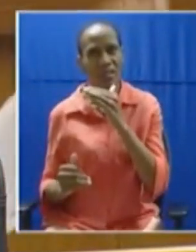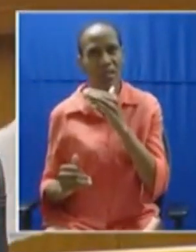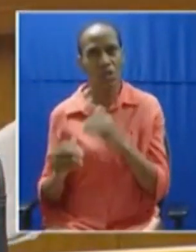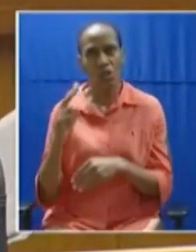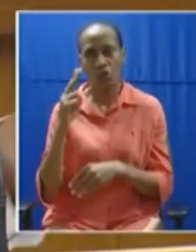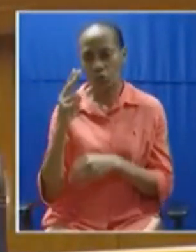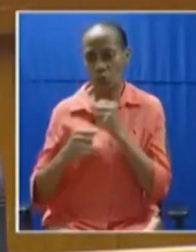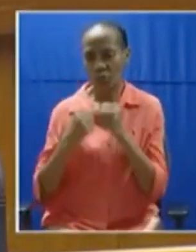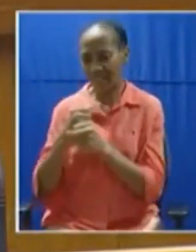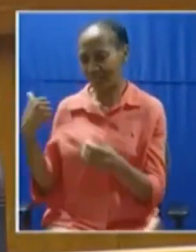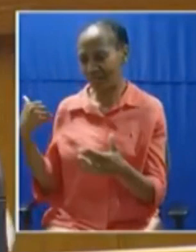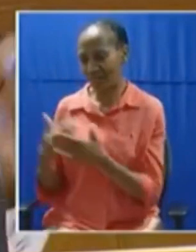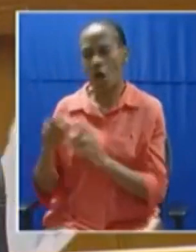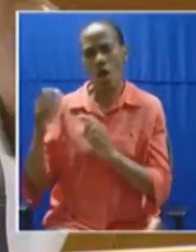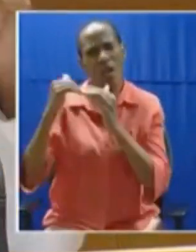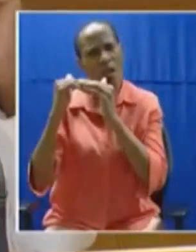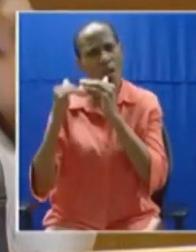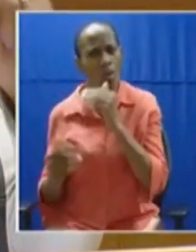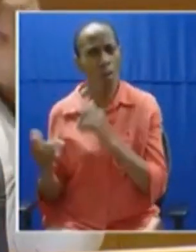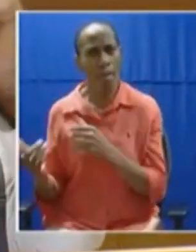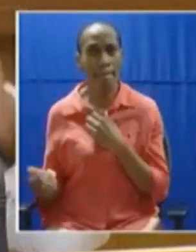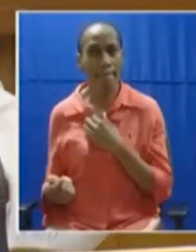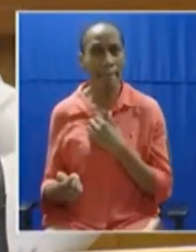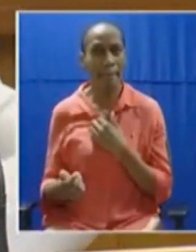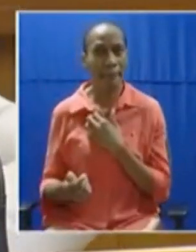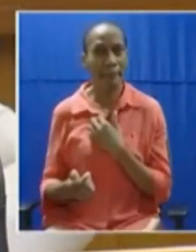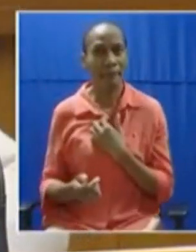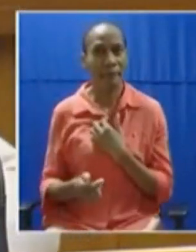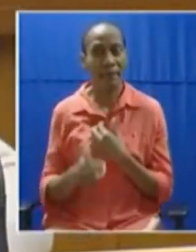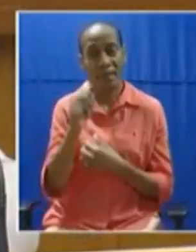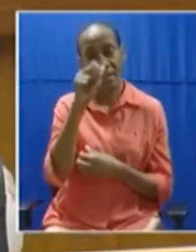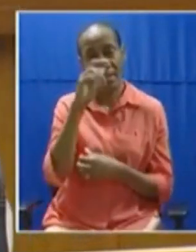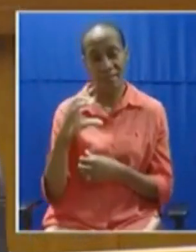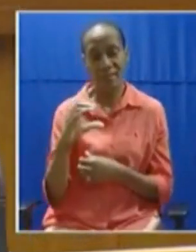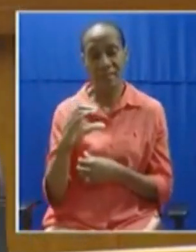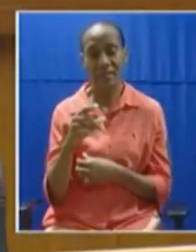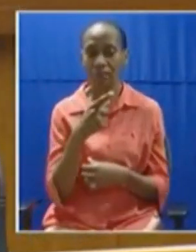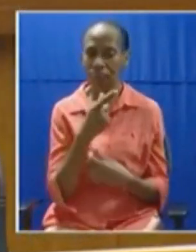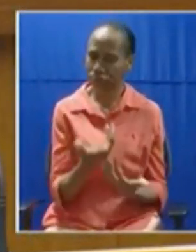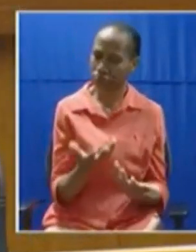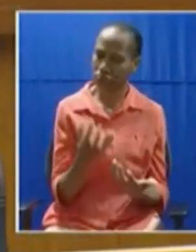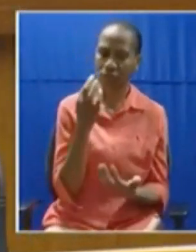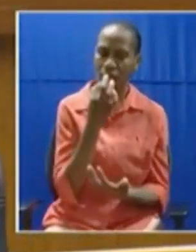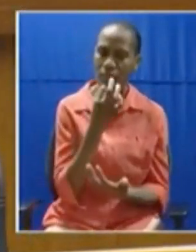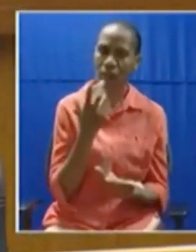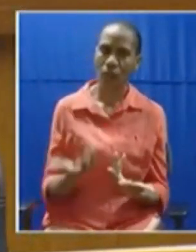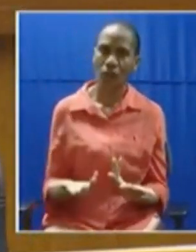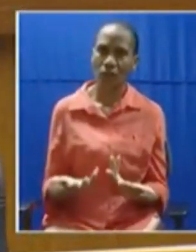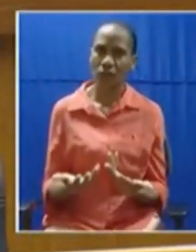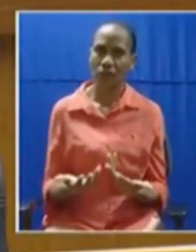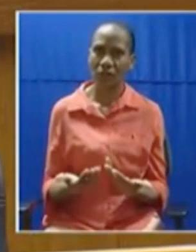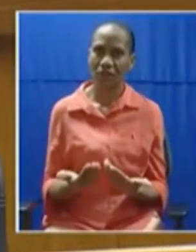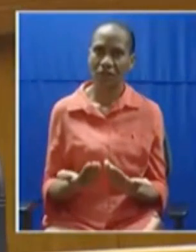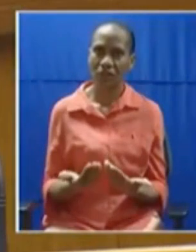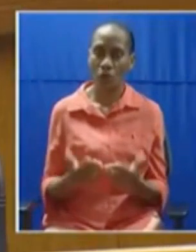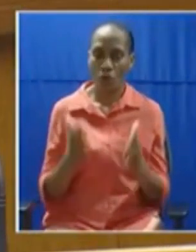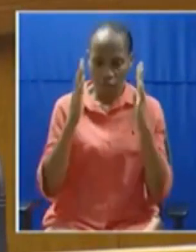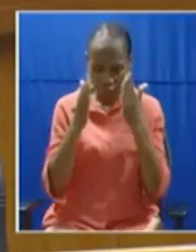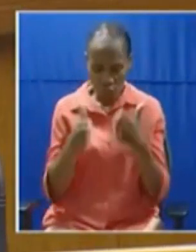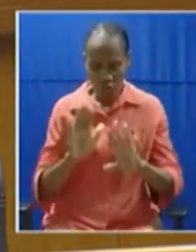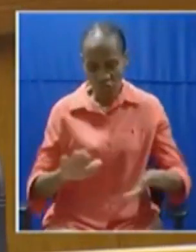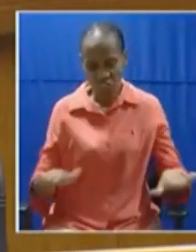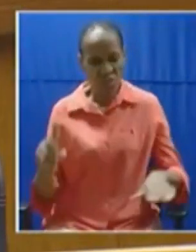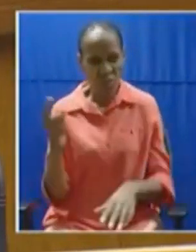2 years. But the ANC's disdain for South Africans is not only limited to the children of our